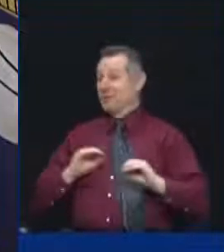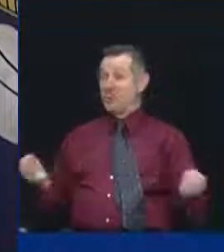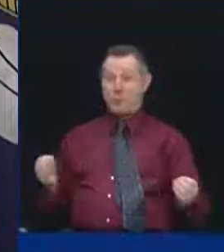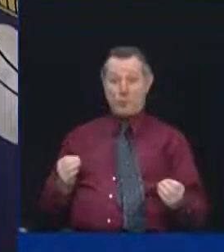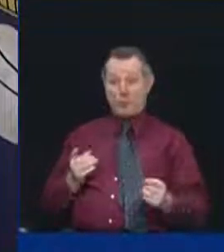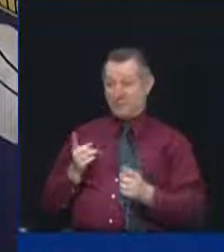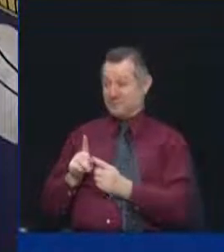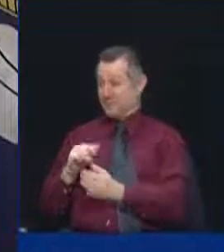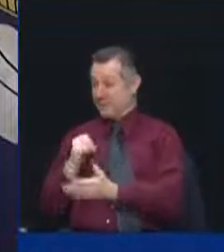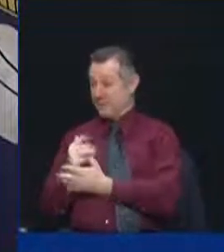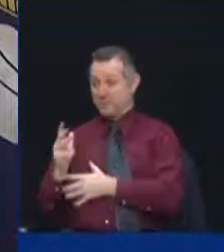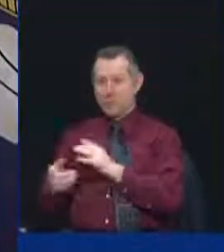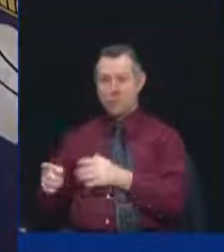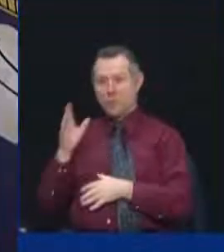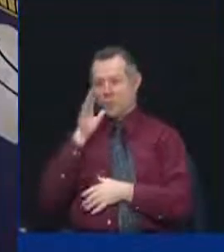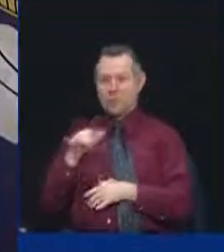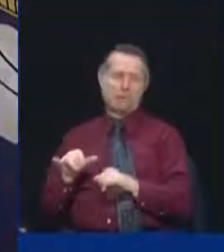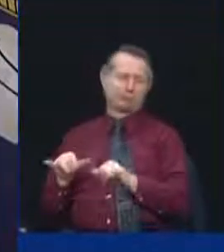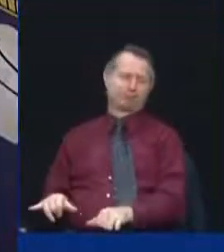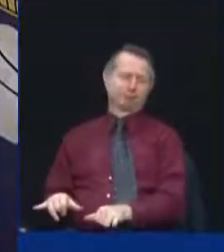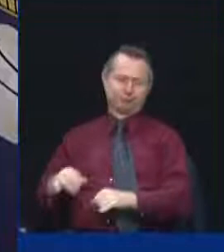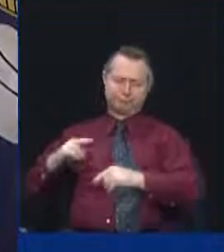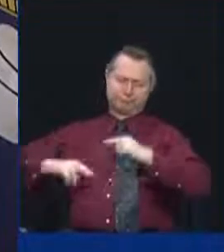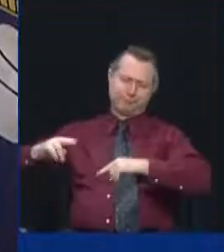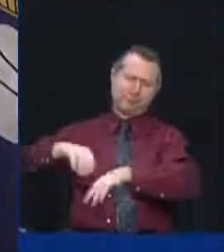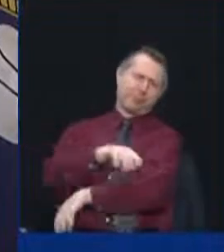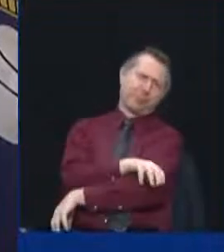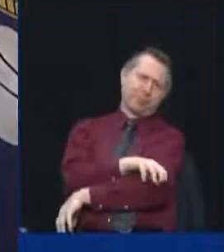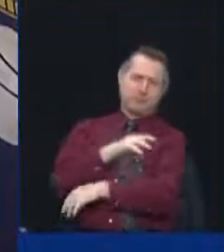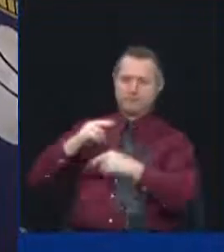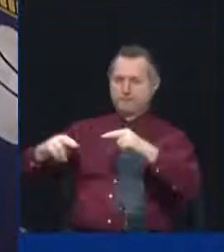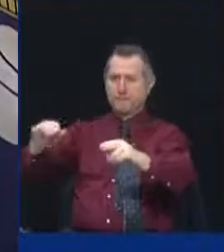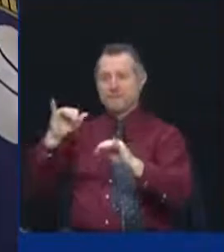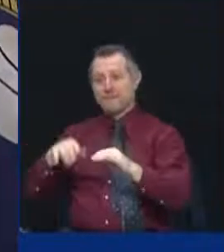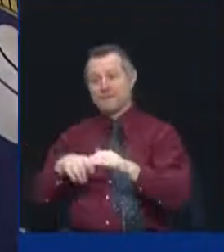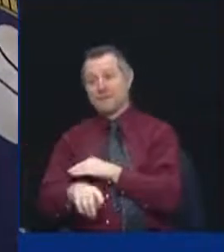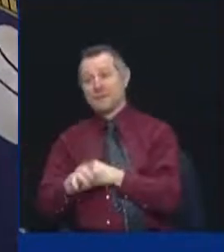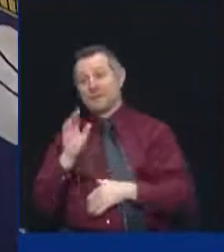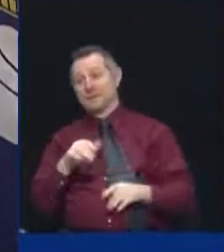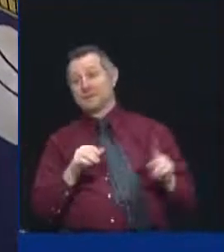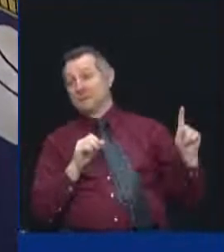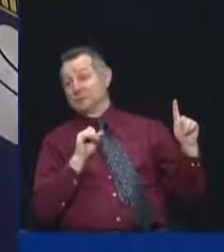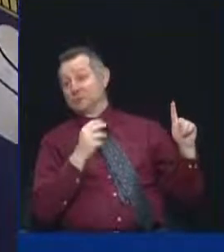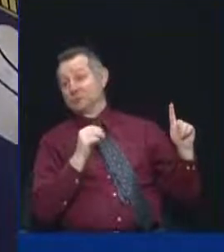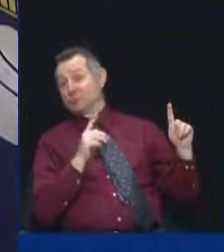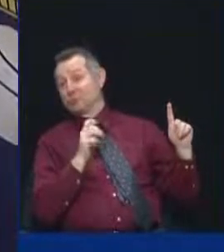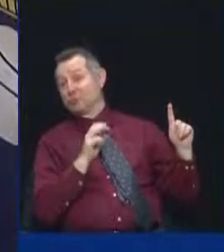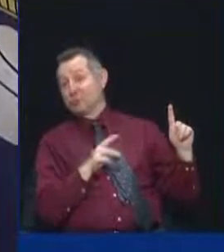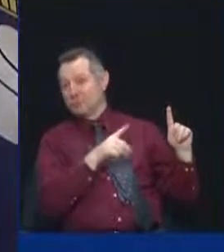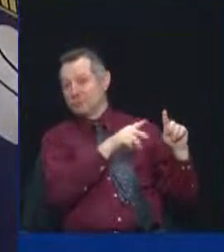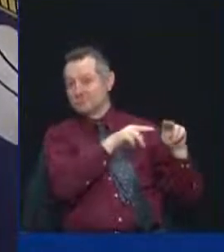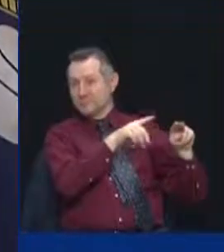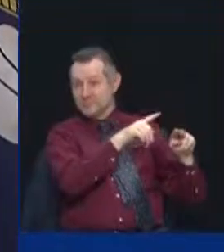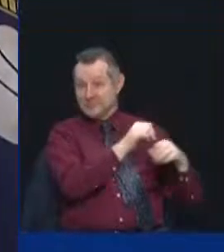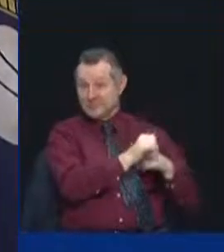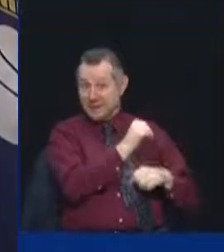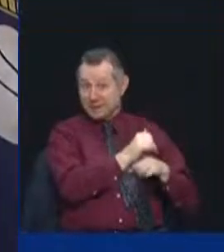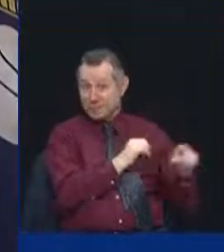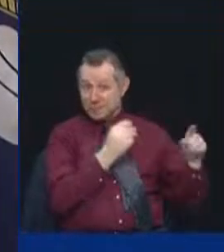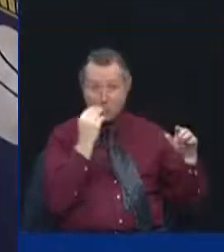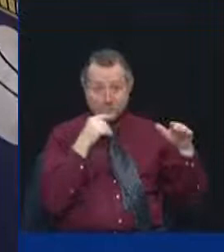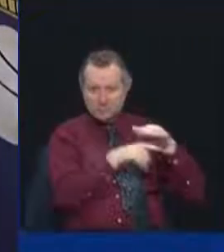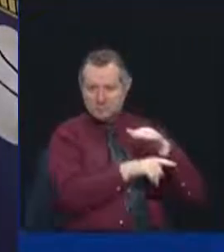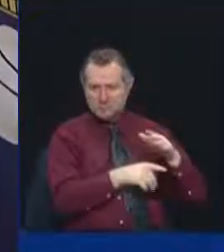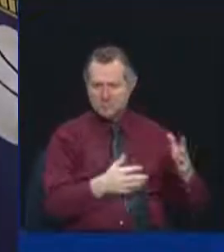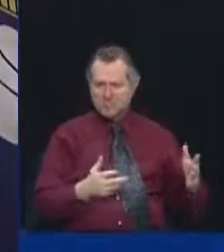will stay in the subways. If the shelters are dangerous, then they're saying, I'd rather take my